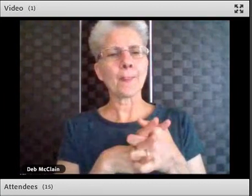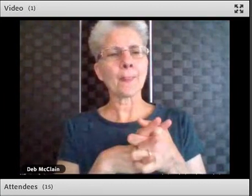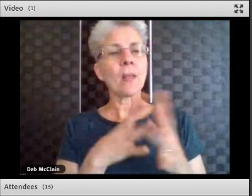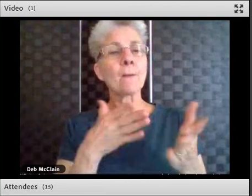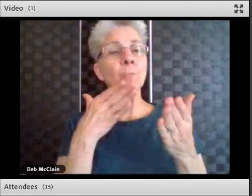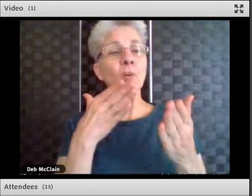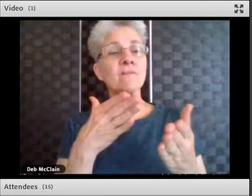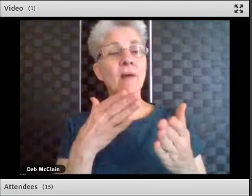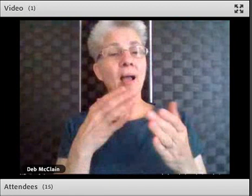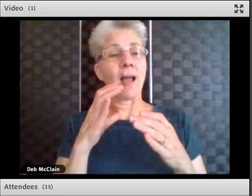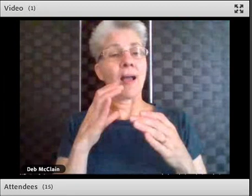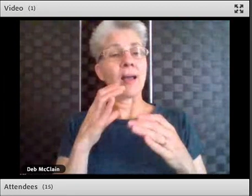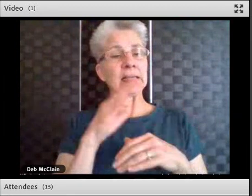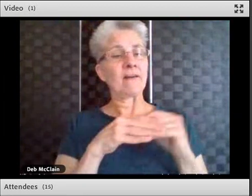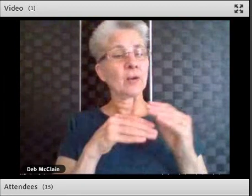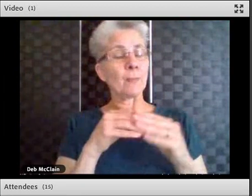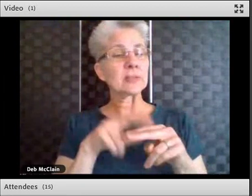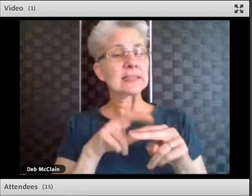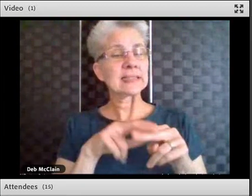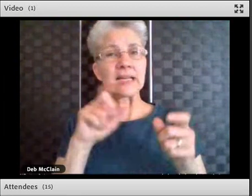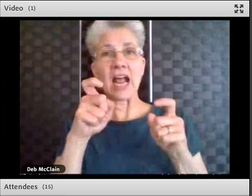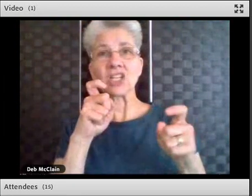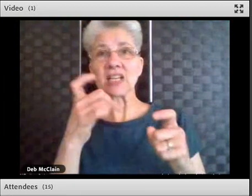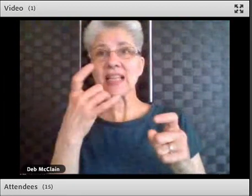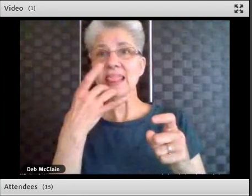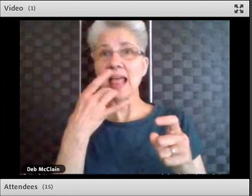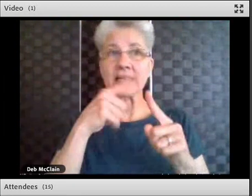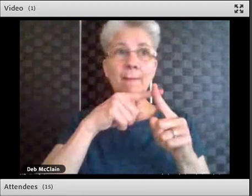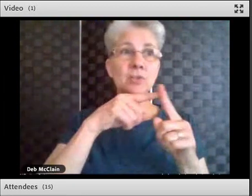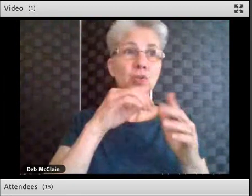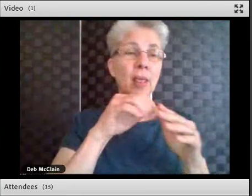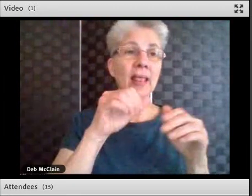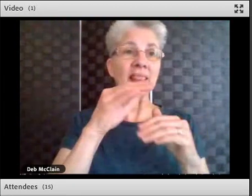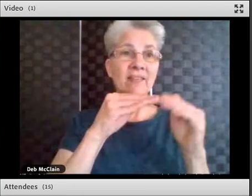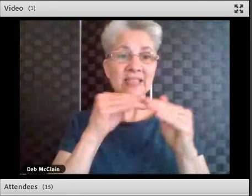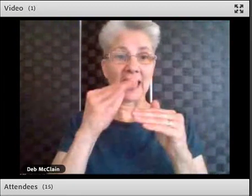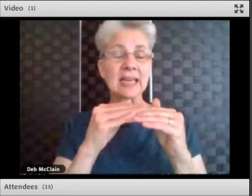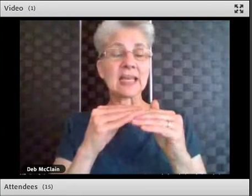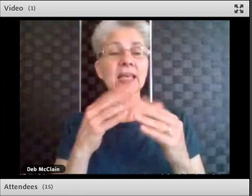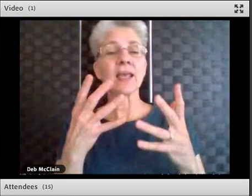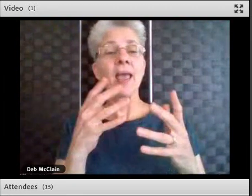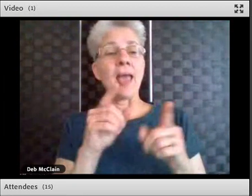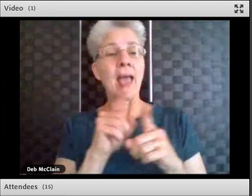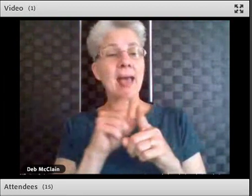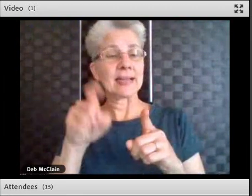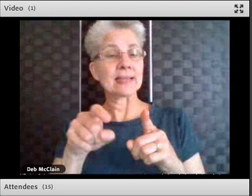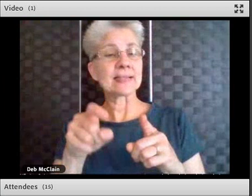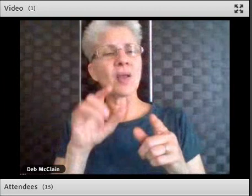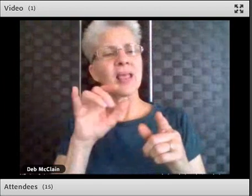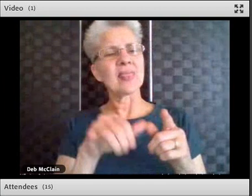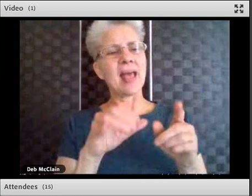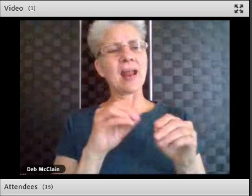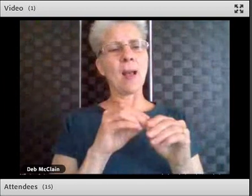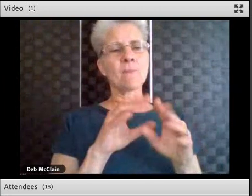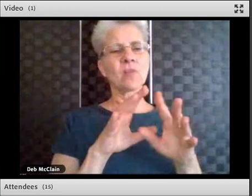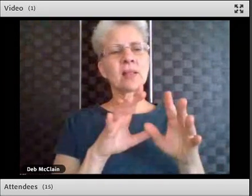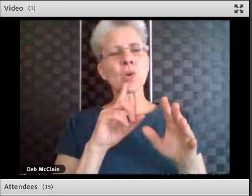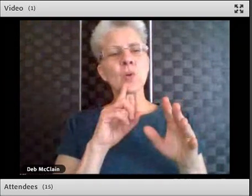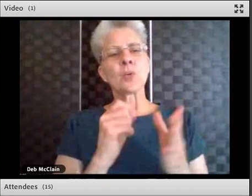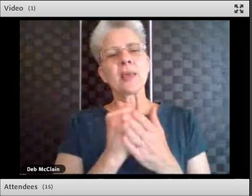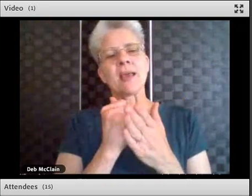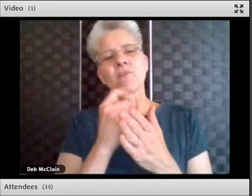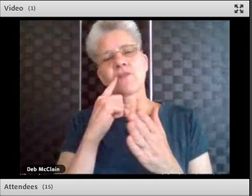Provide plentiful, comfortable seating and adjust light and temperature in the facility as necessary. That obviously is going to be